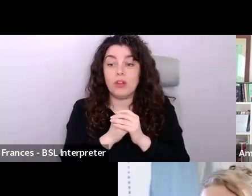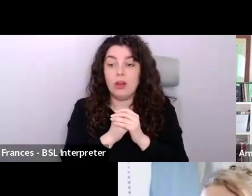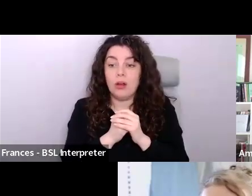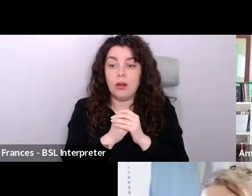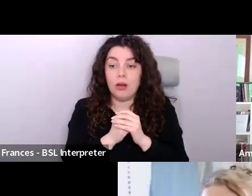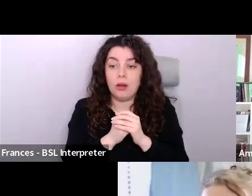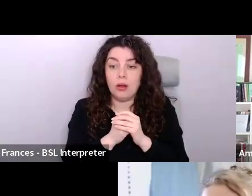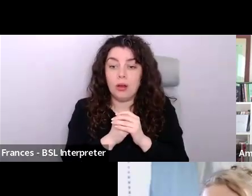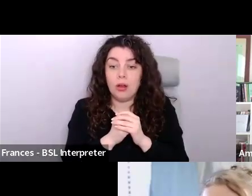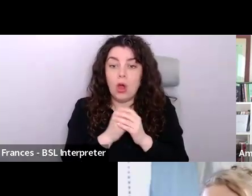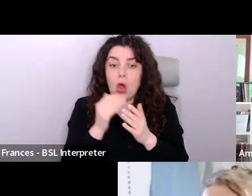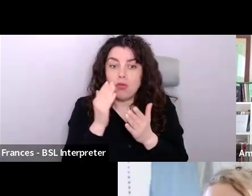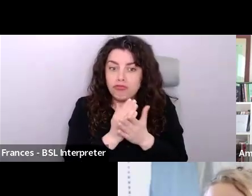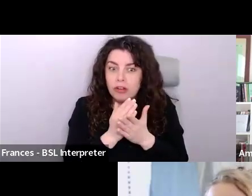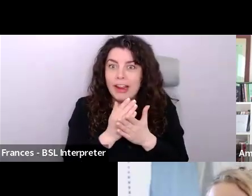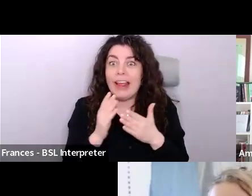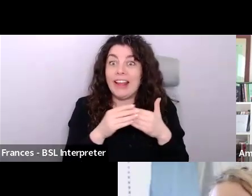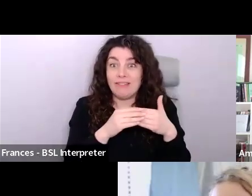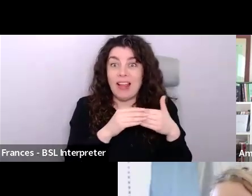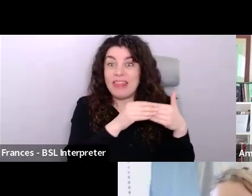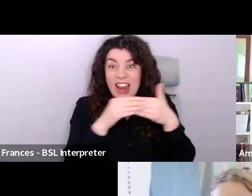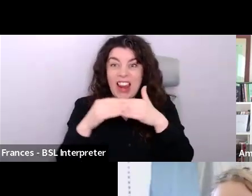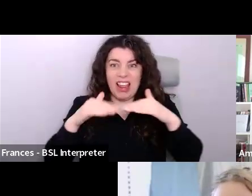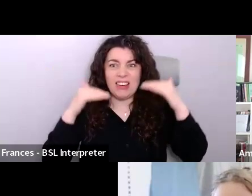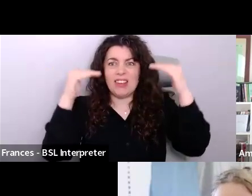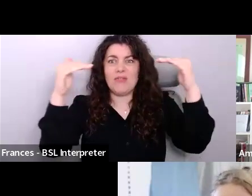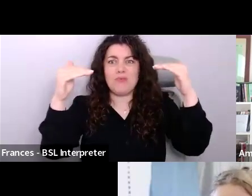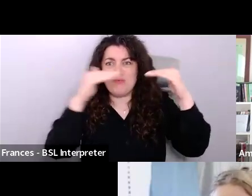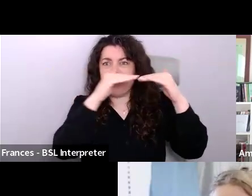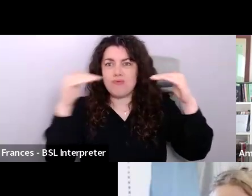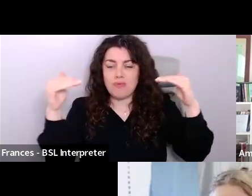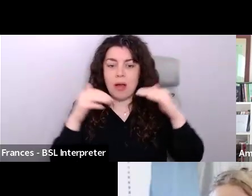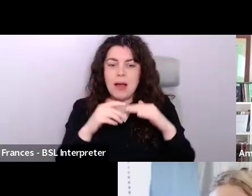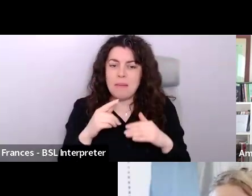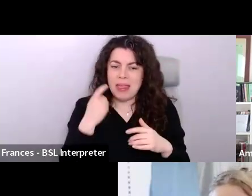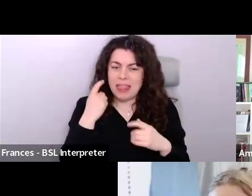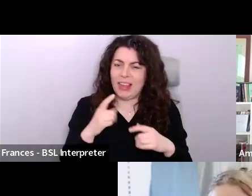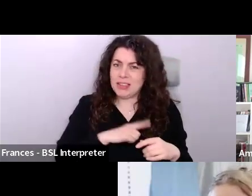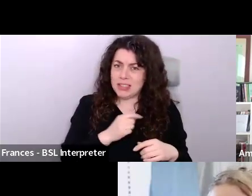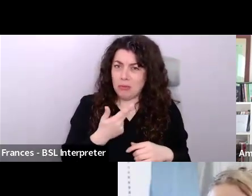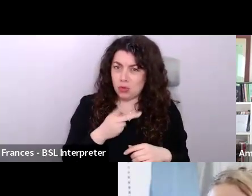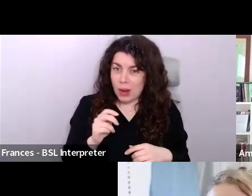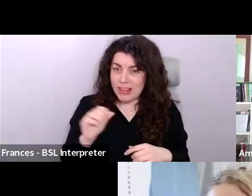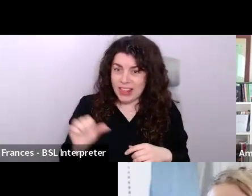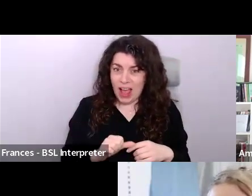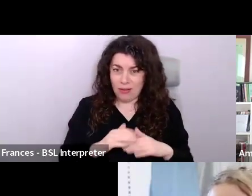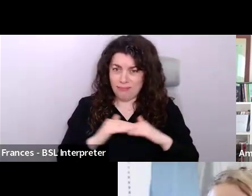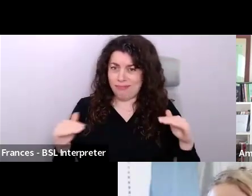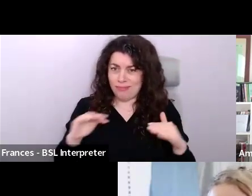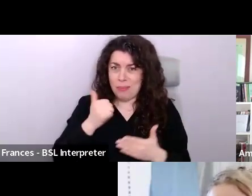know, the worry is, are companies not progressing through and becoming employers and then